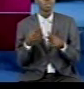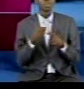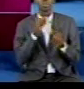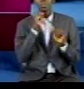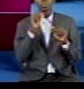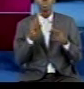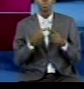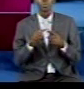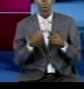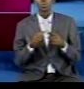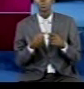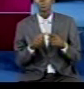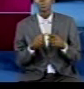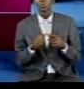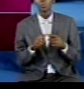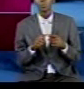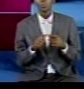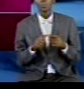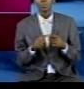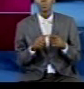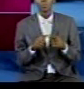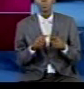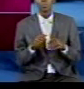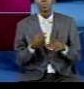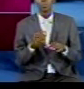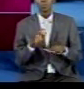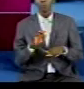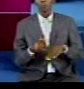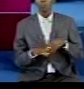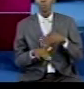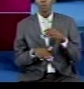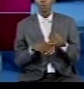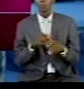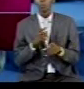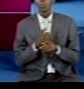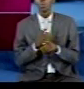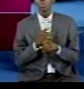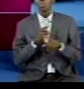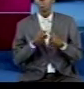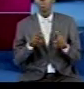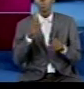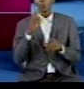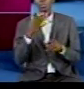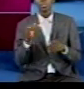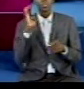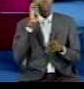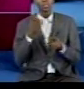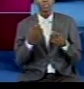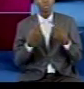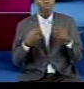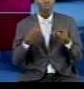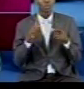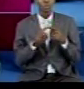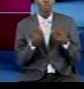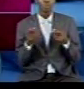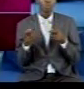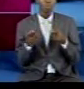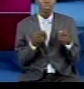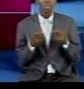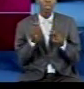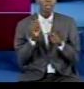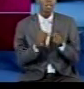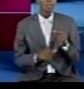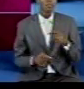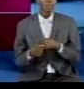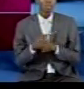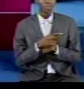out. But one thing is, I manage every day, every